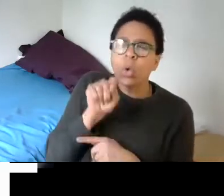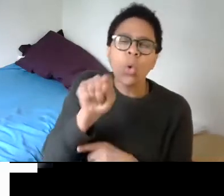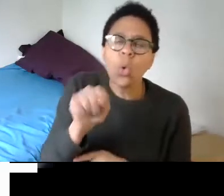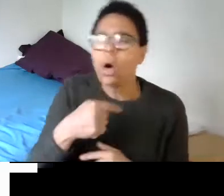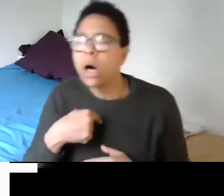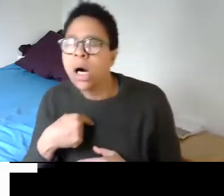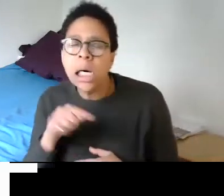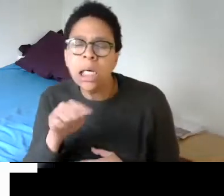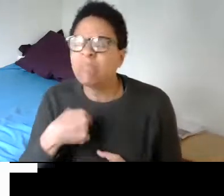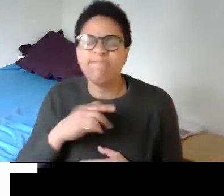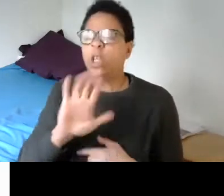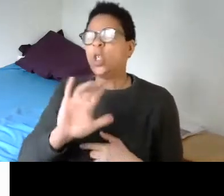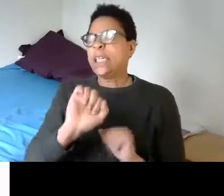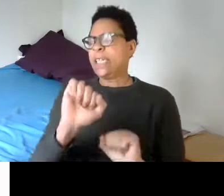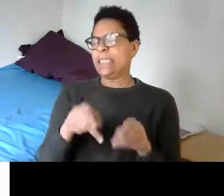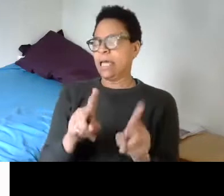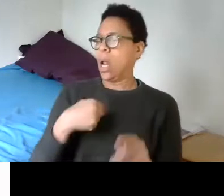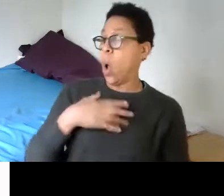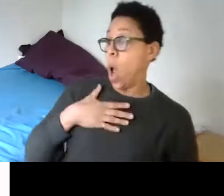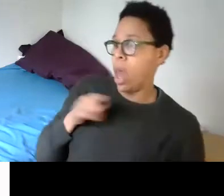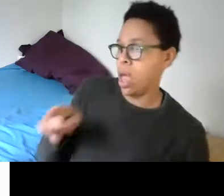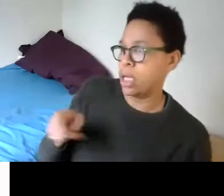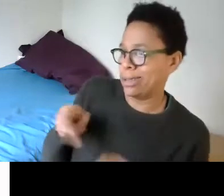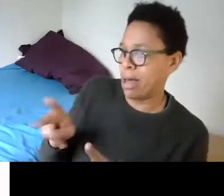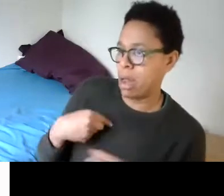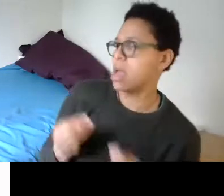personalised. And it was not just the text which was being decorated.